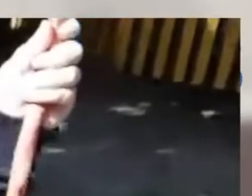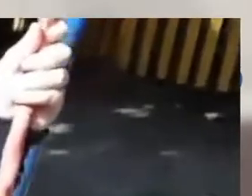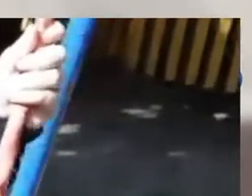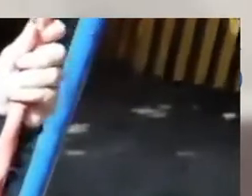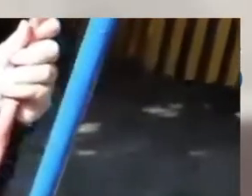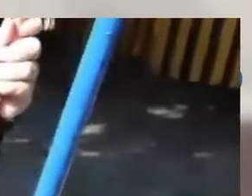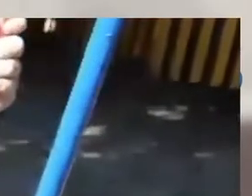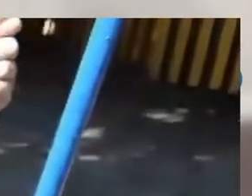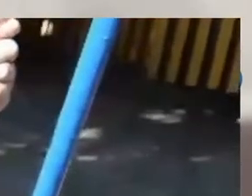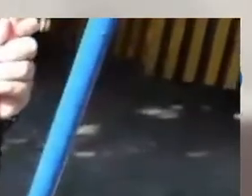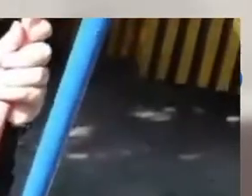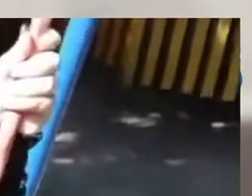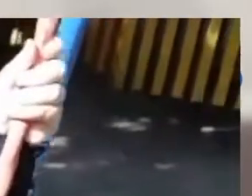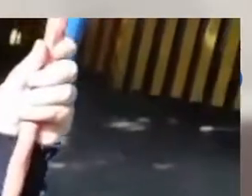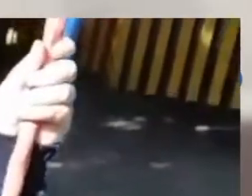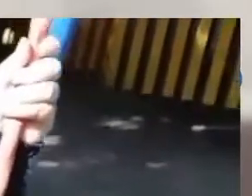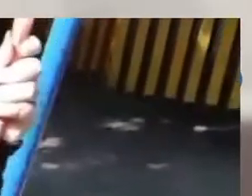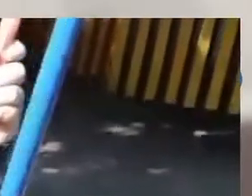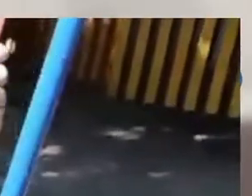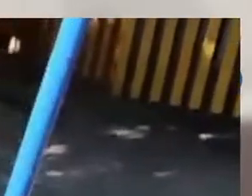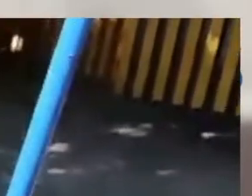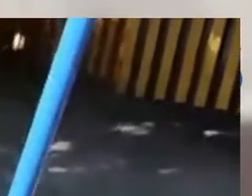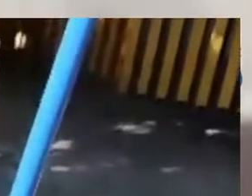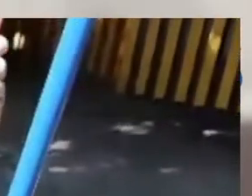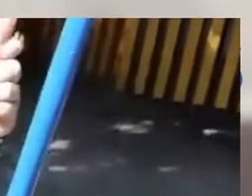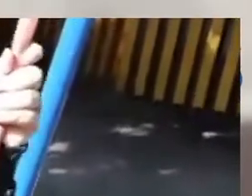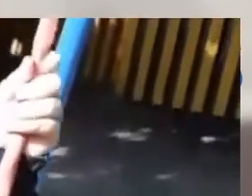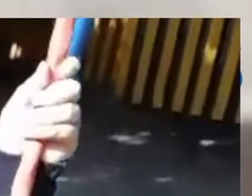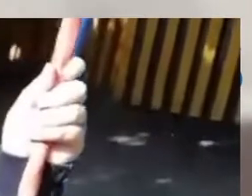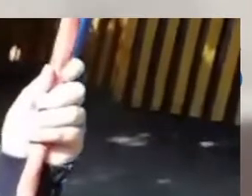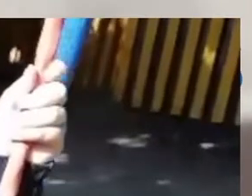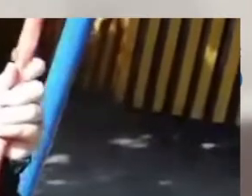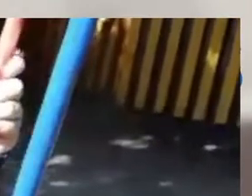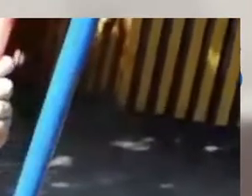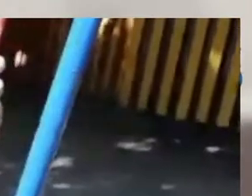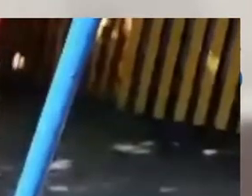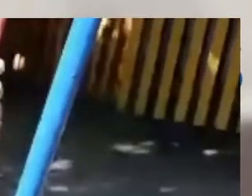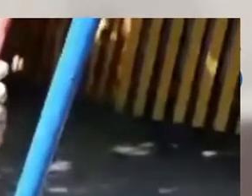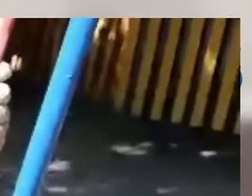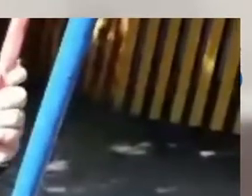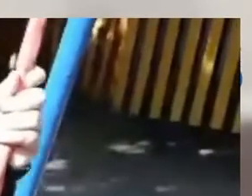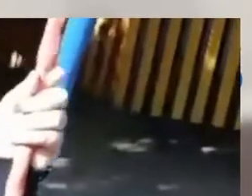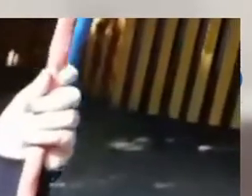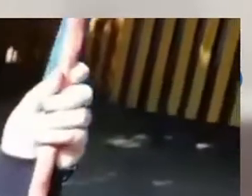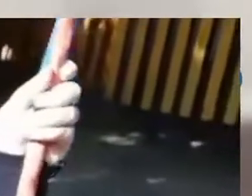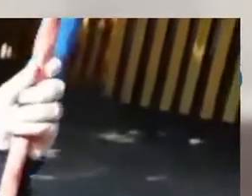kaime esą, kada su manim bendlauja, draugauja,